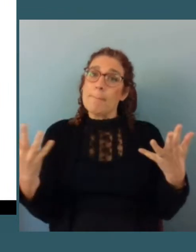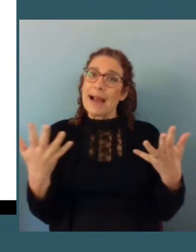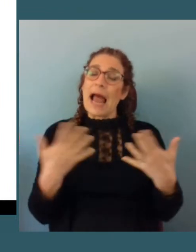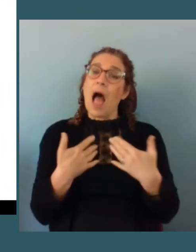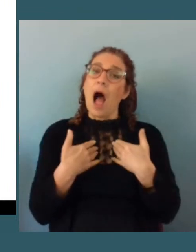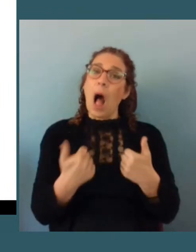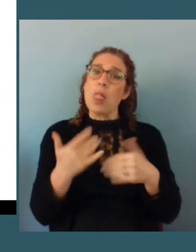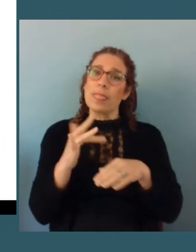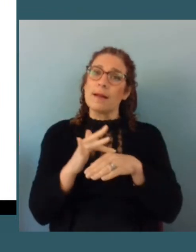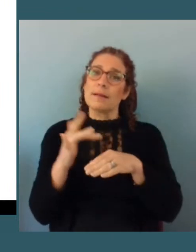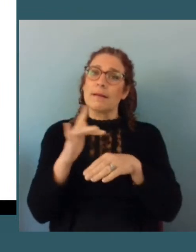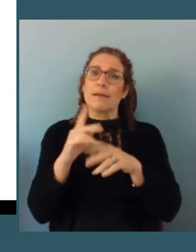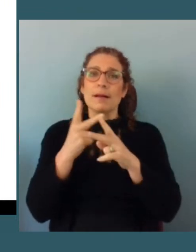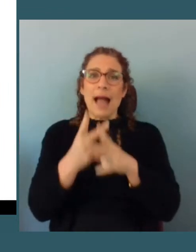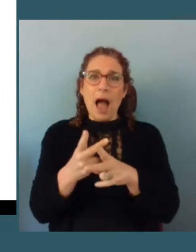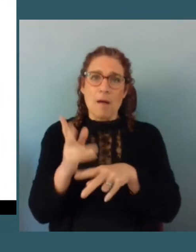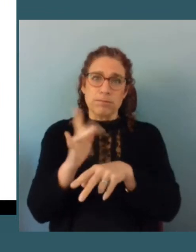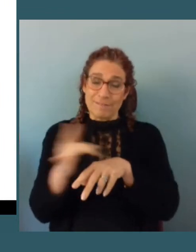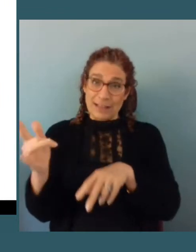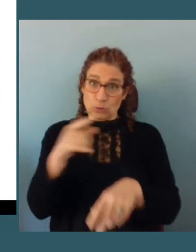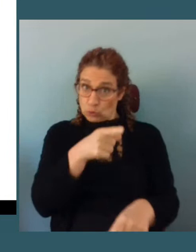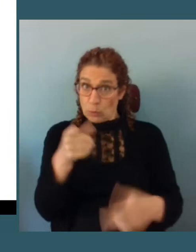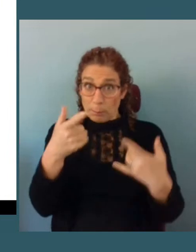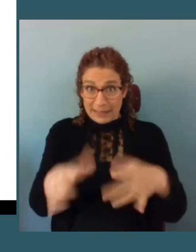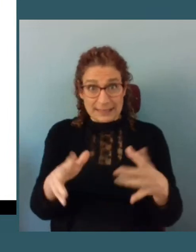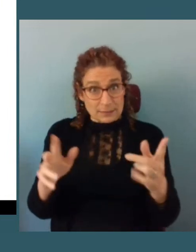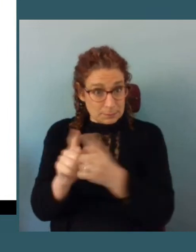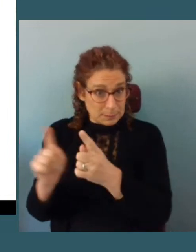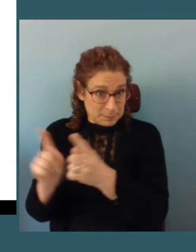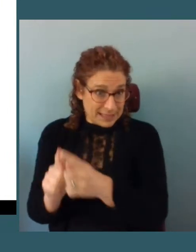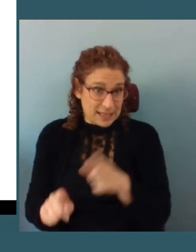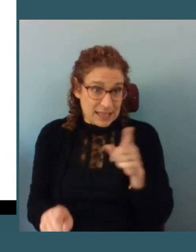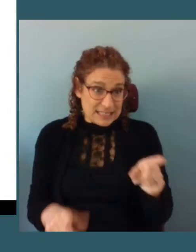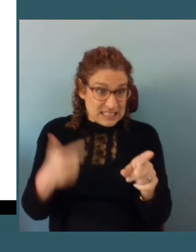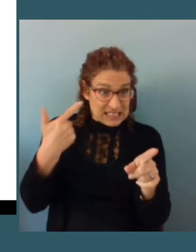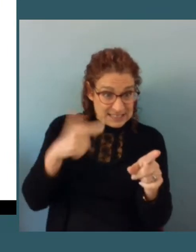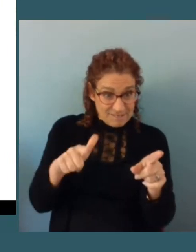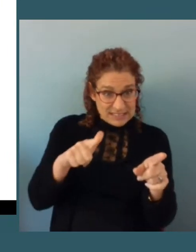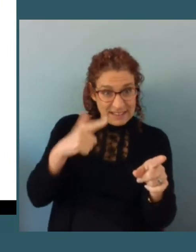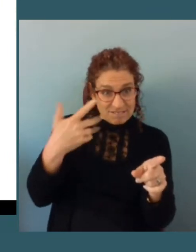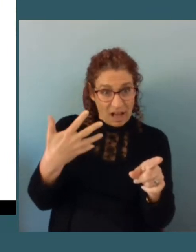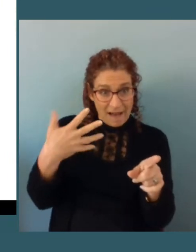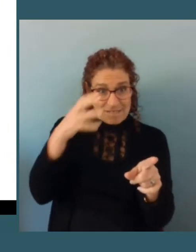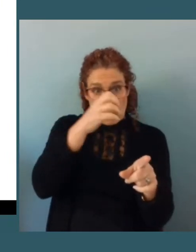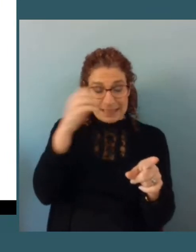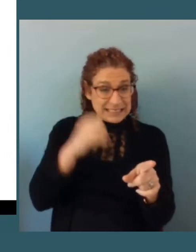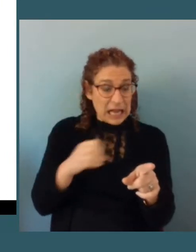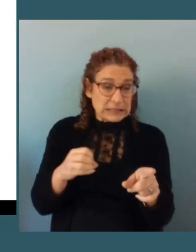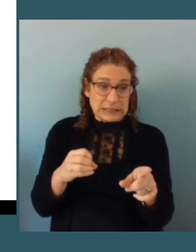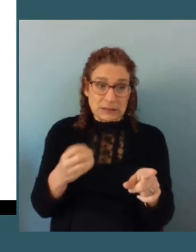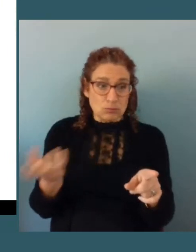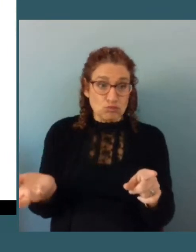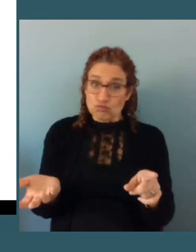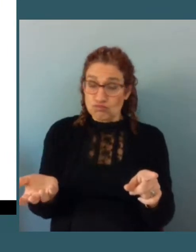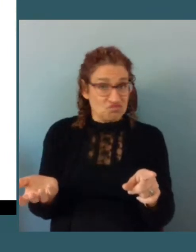than 75% had either seen 3 or more healthcare professionals before